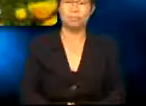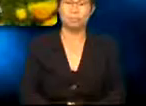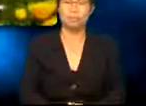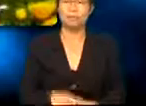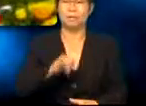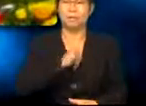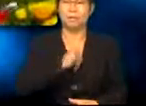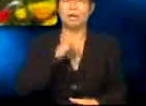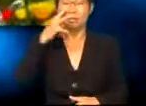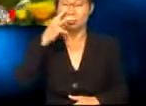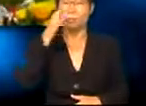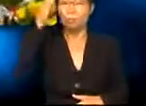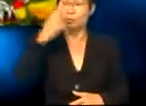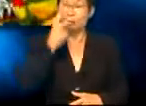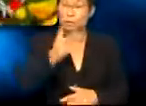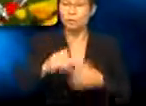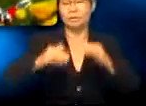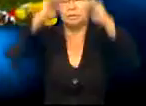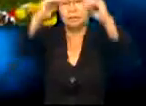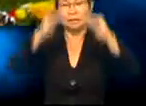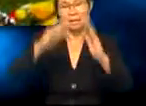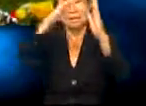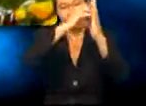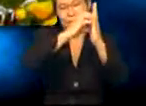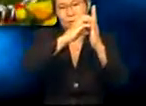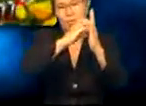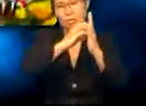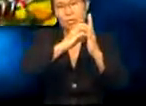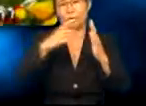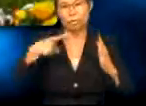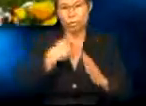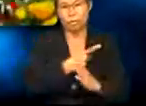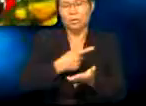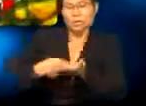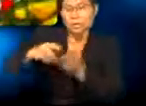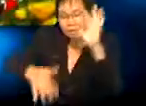But I will be seeing you in the next episode where